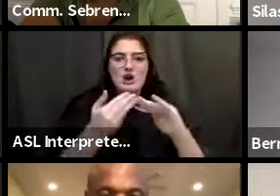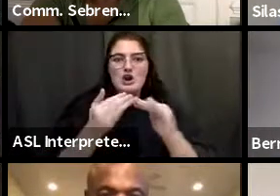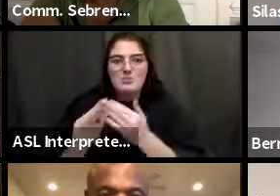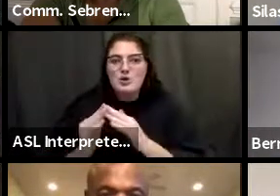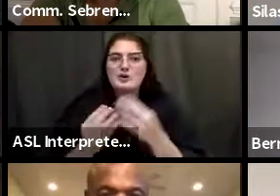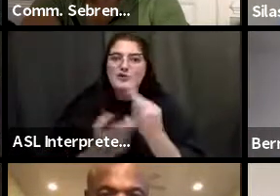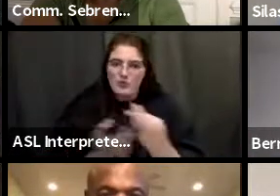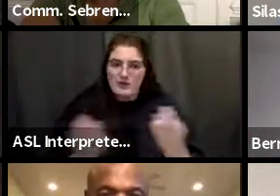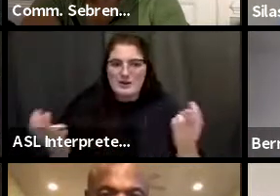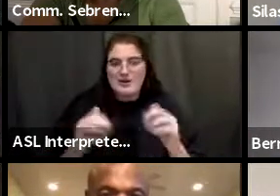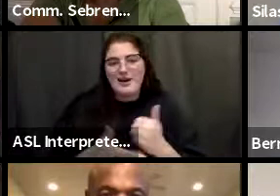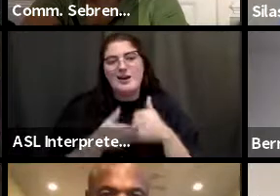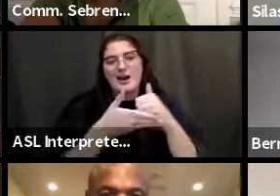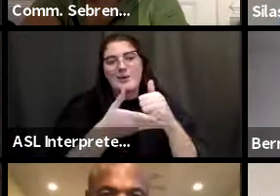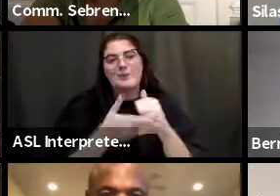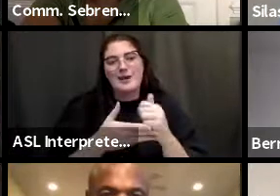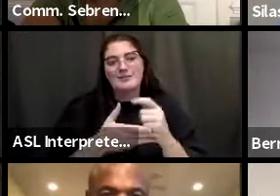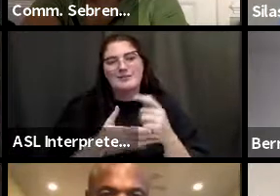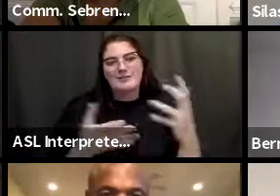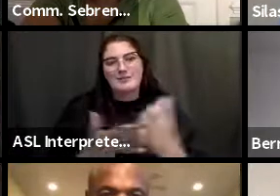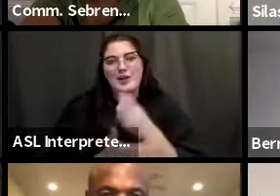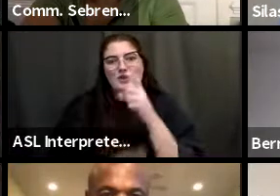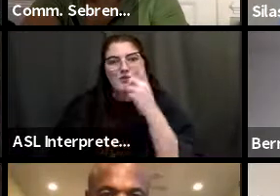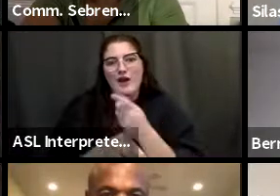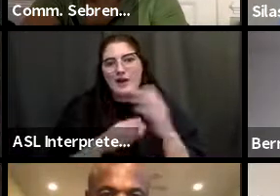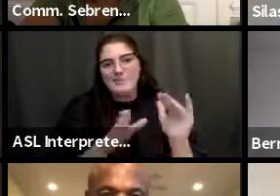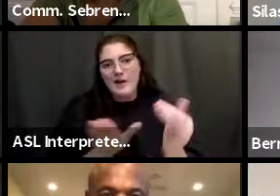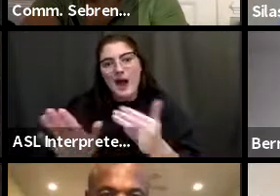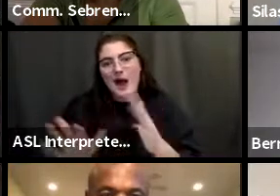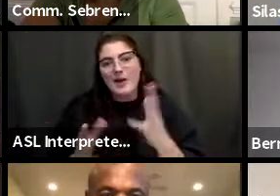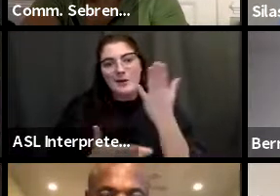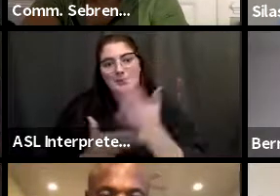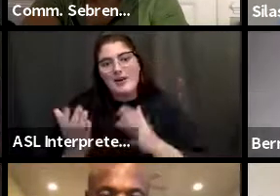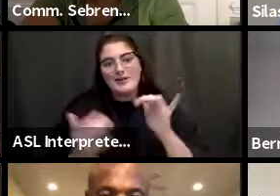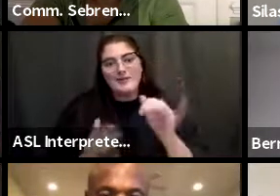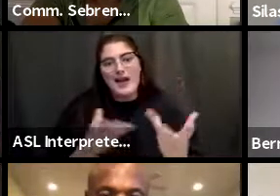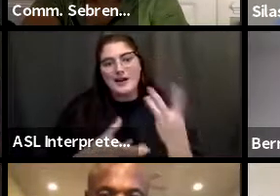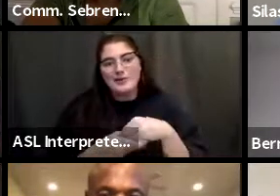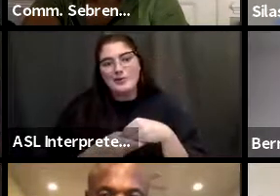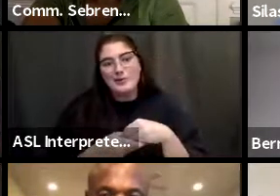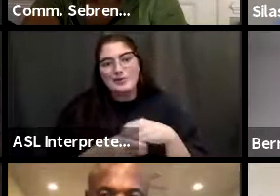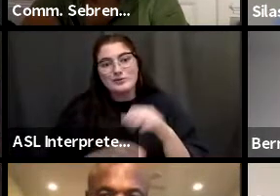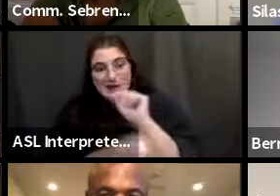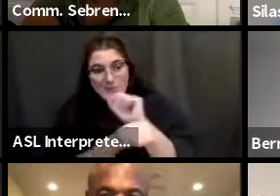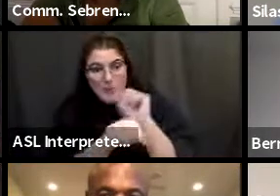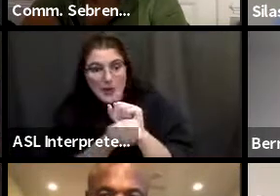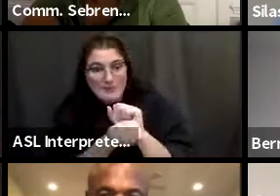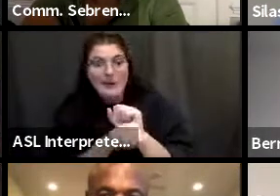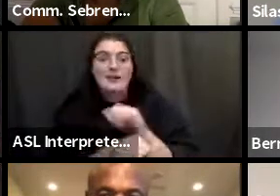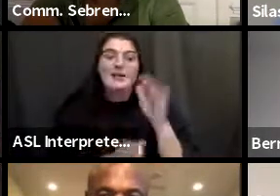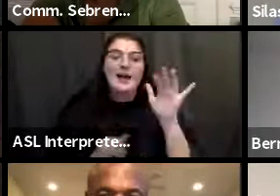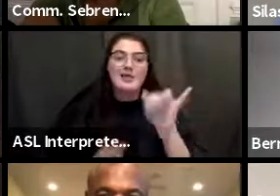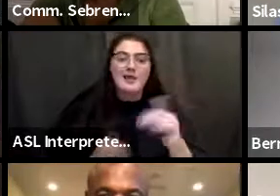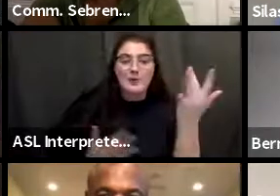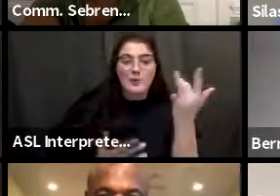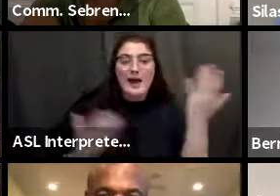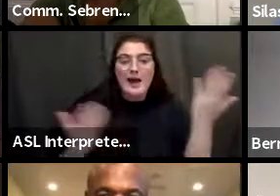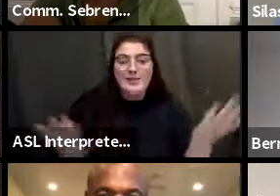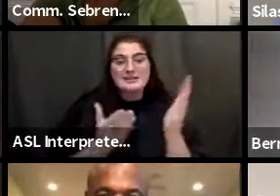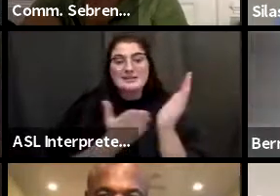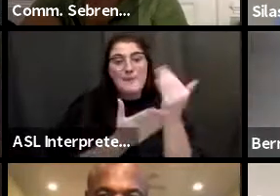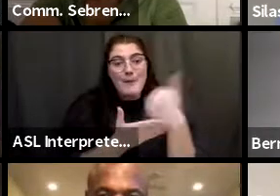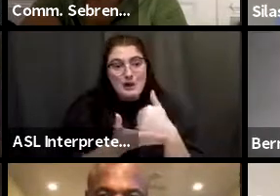them get on the right path. And part of that includes employment. That's why this